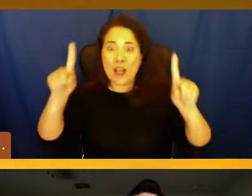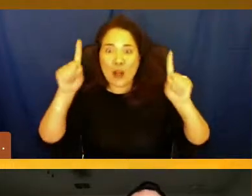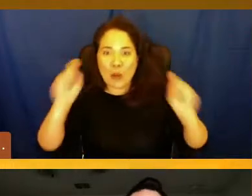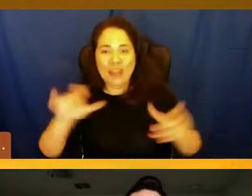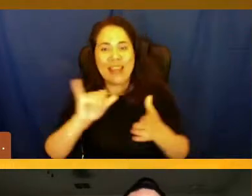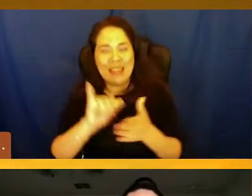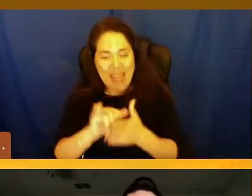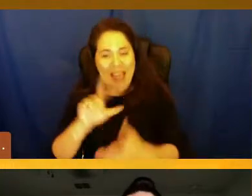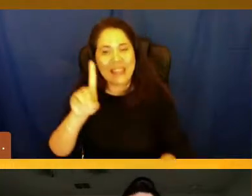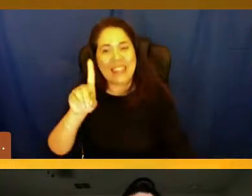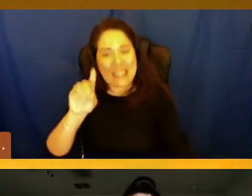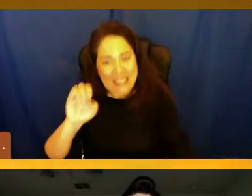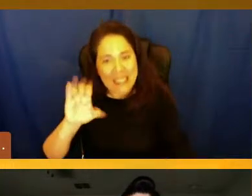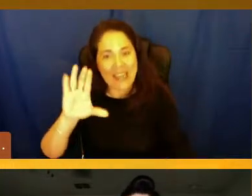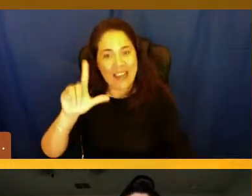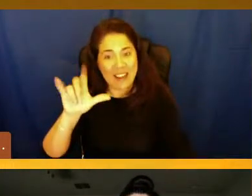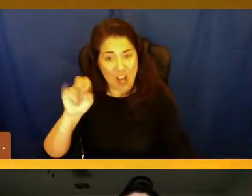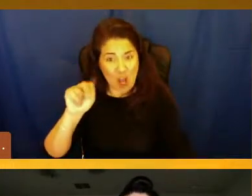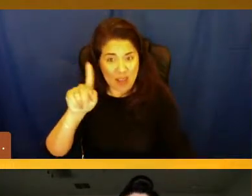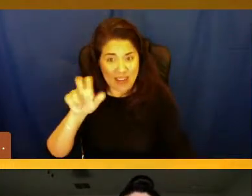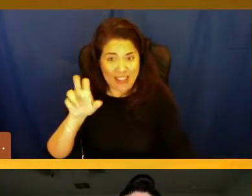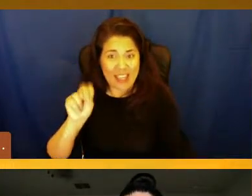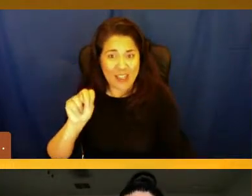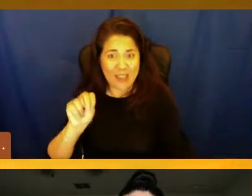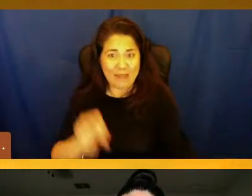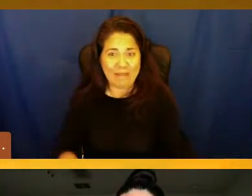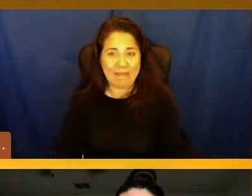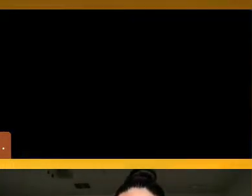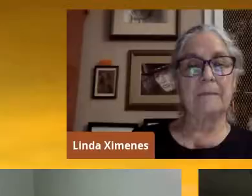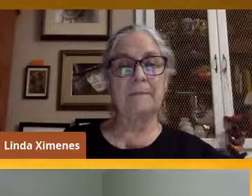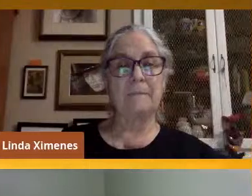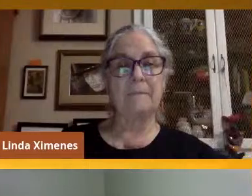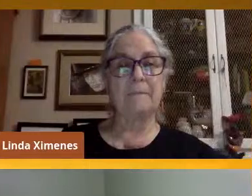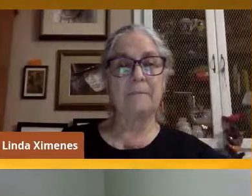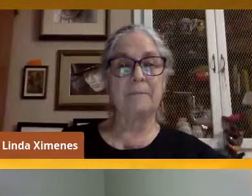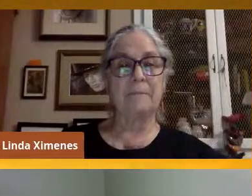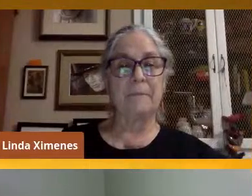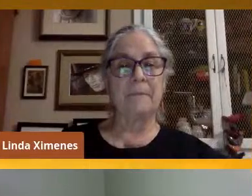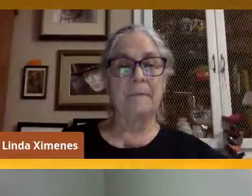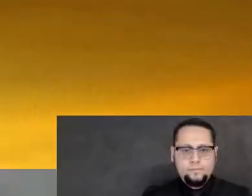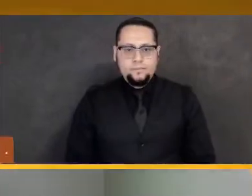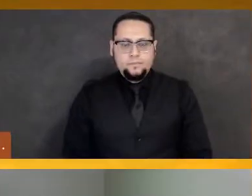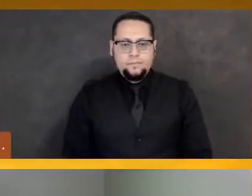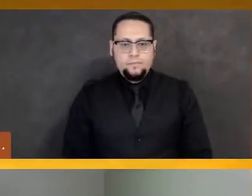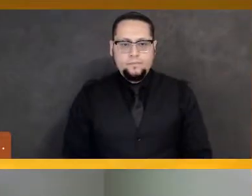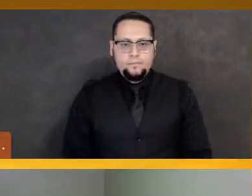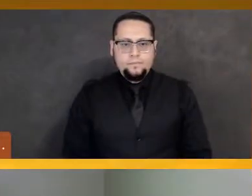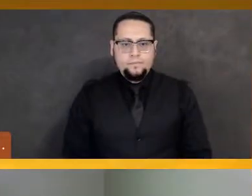decolonization. Yeah.